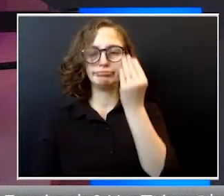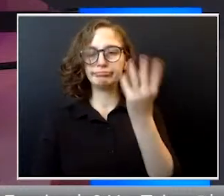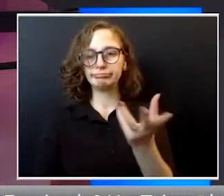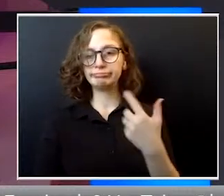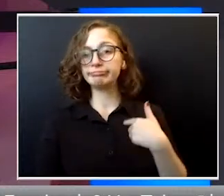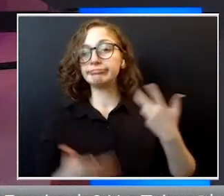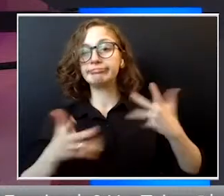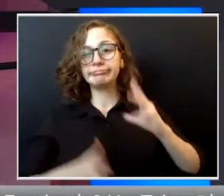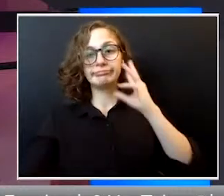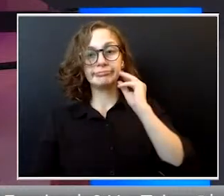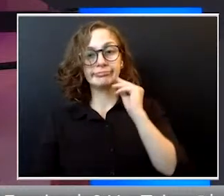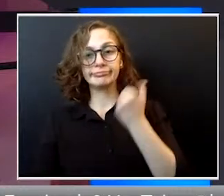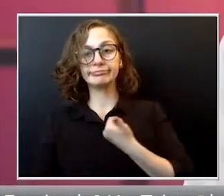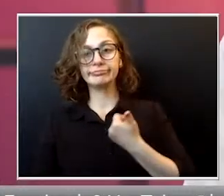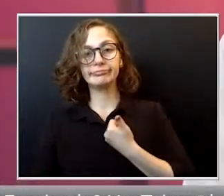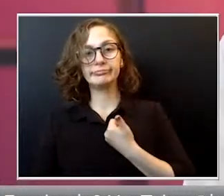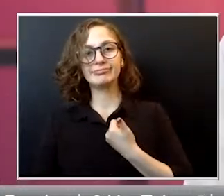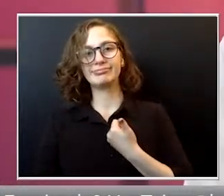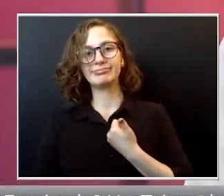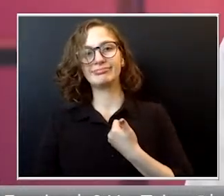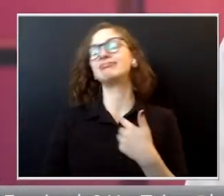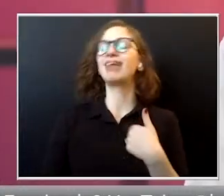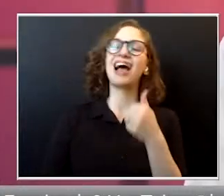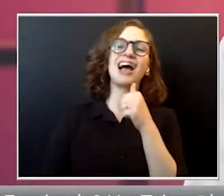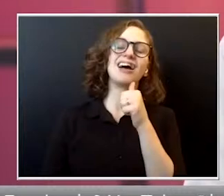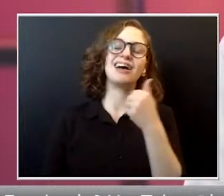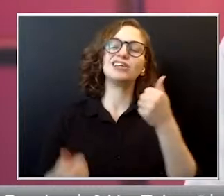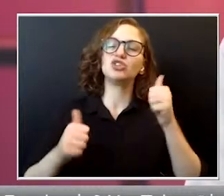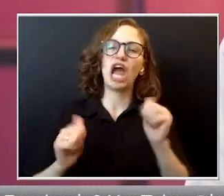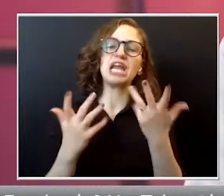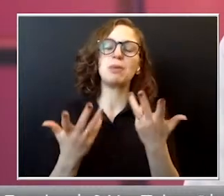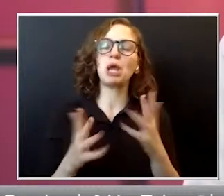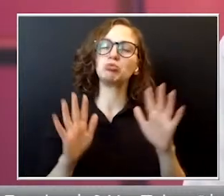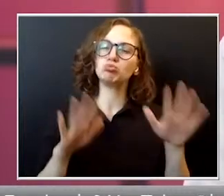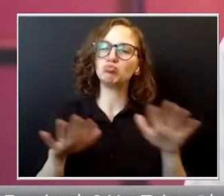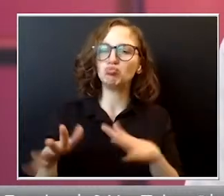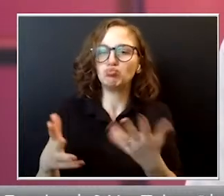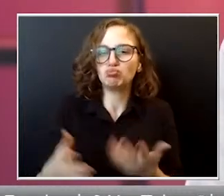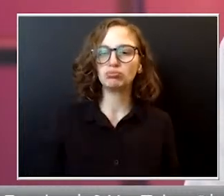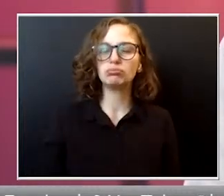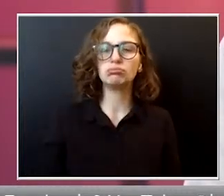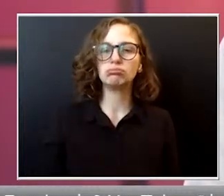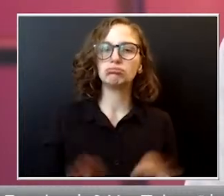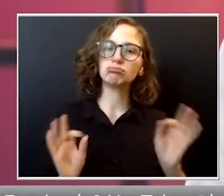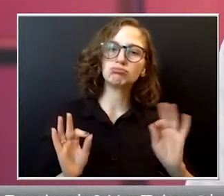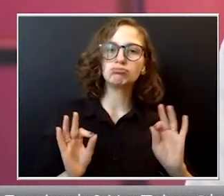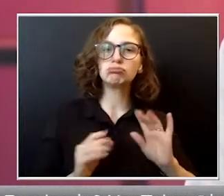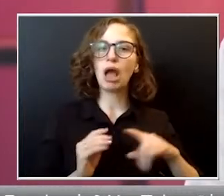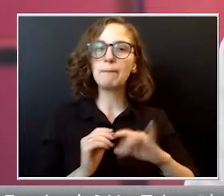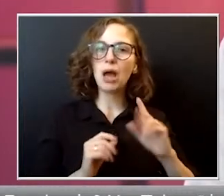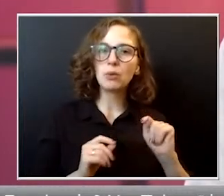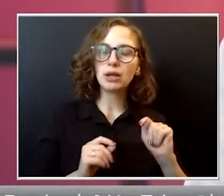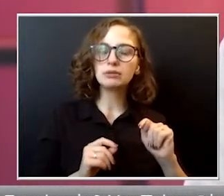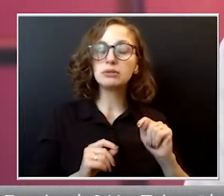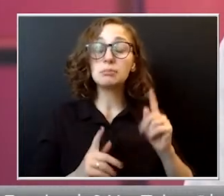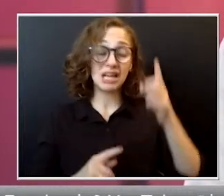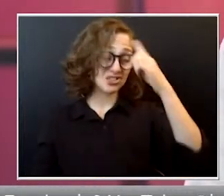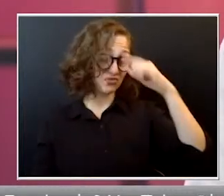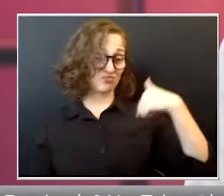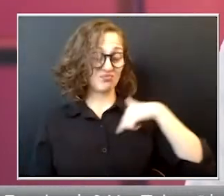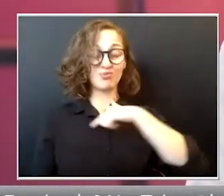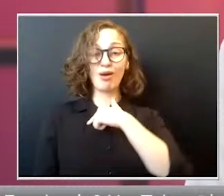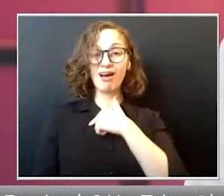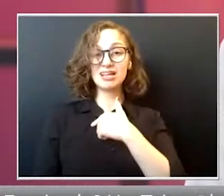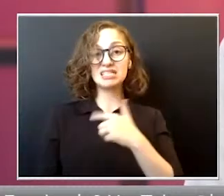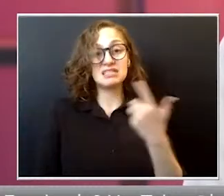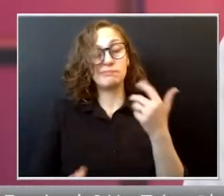do you explain that? I try to be nonchalant about it, because the truth is it's fairly routine for us. It's part of what we do.